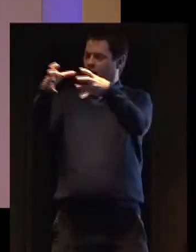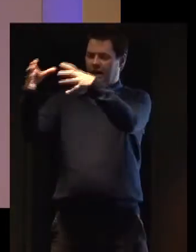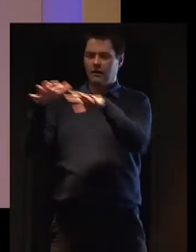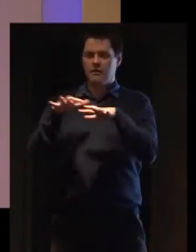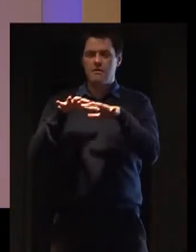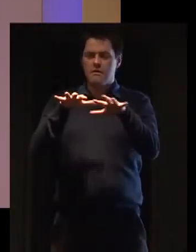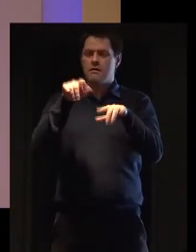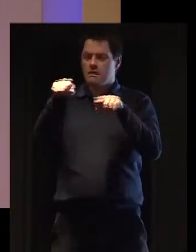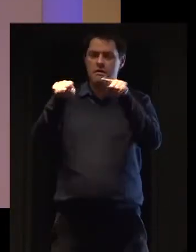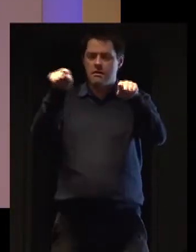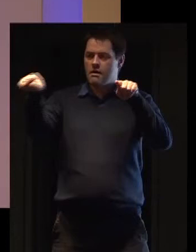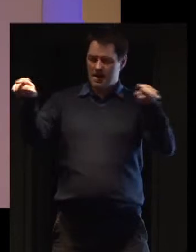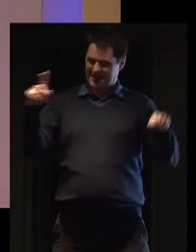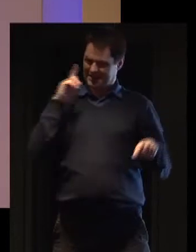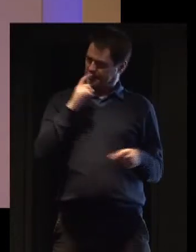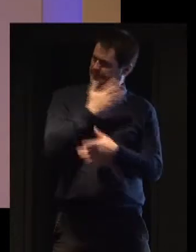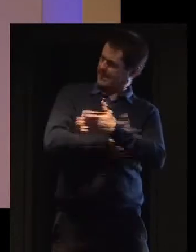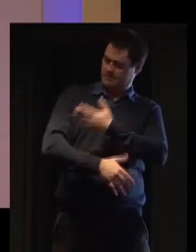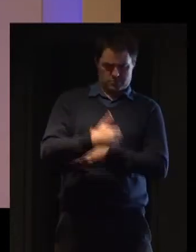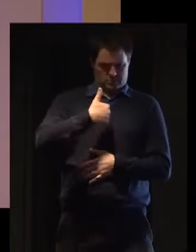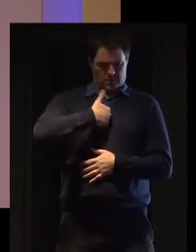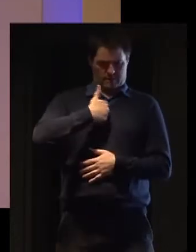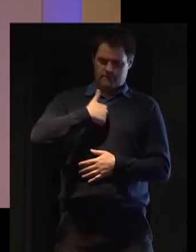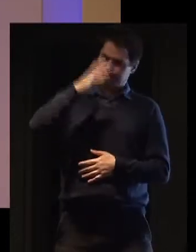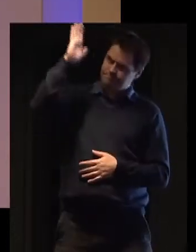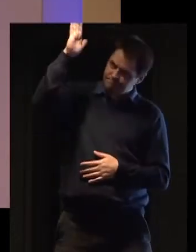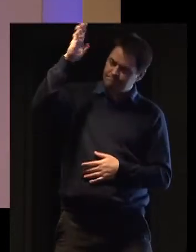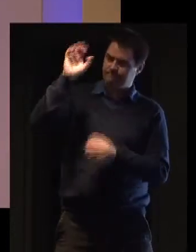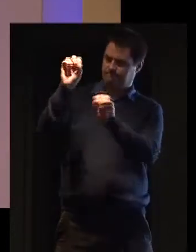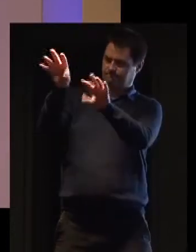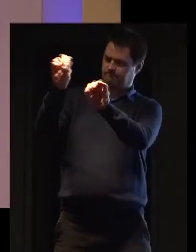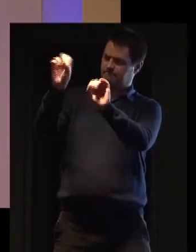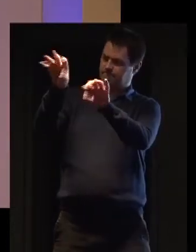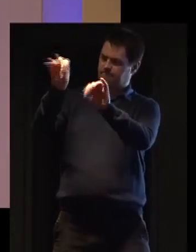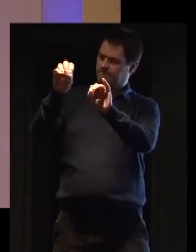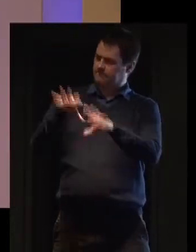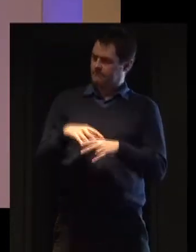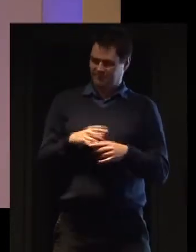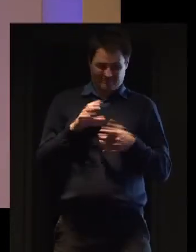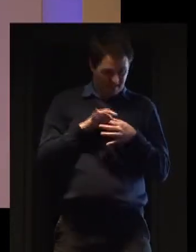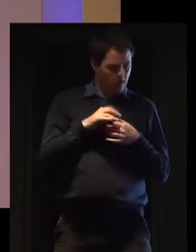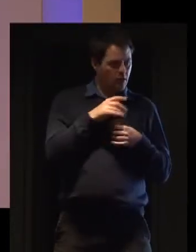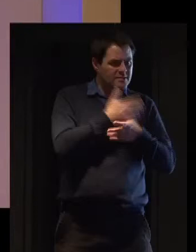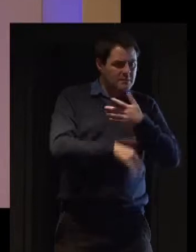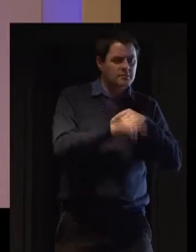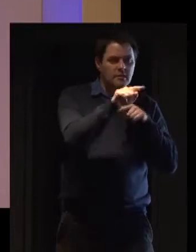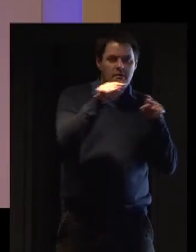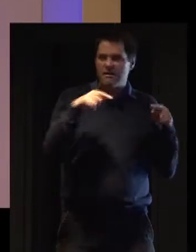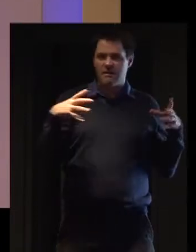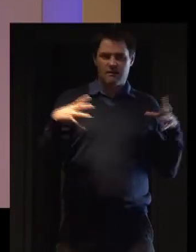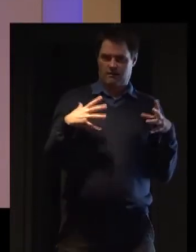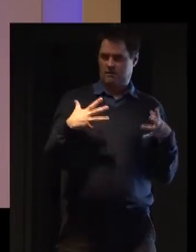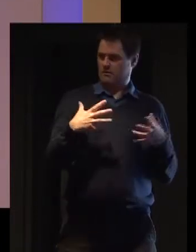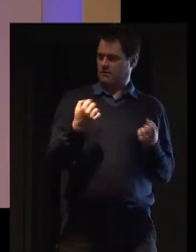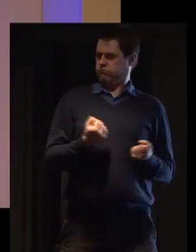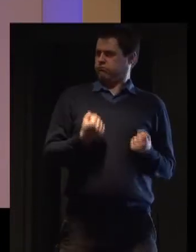that disabled fans are empowered to speak for themselves. As soon as they join together, they feel that empowerment, and that helps them to